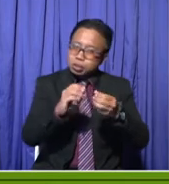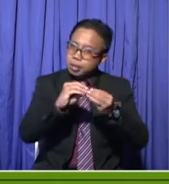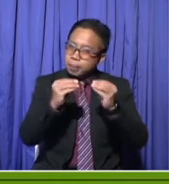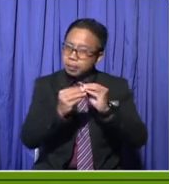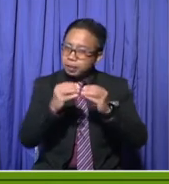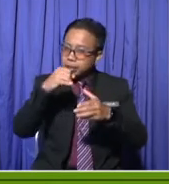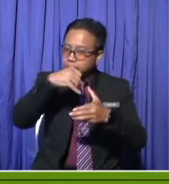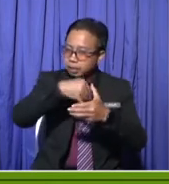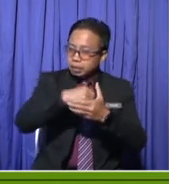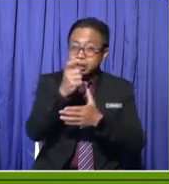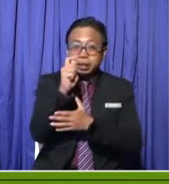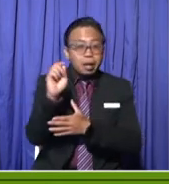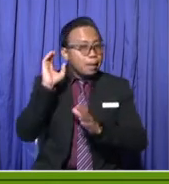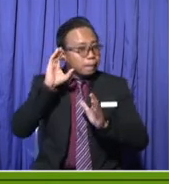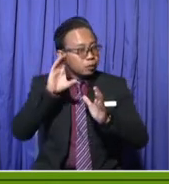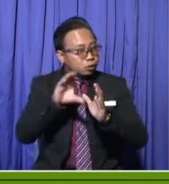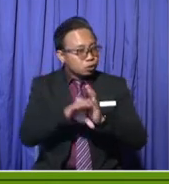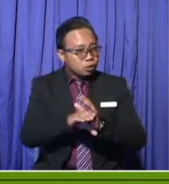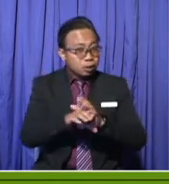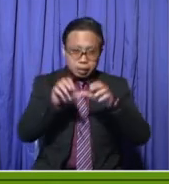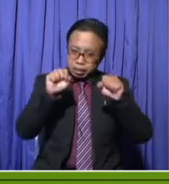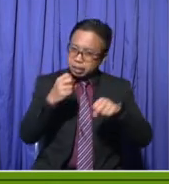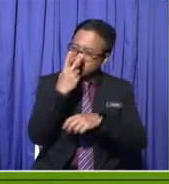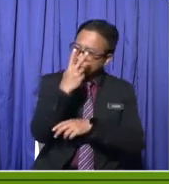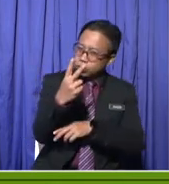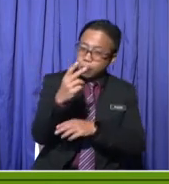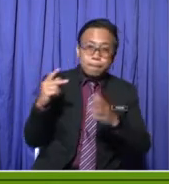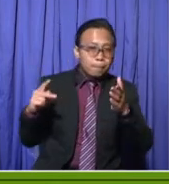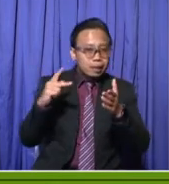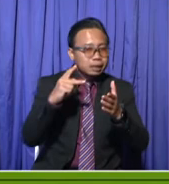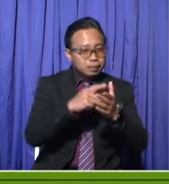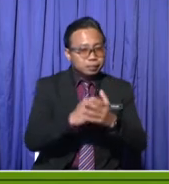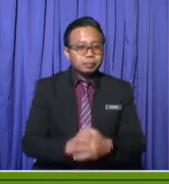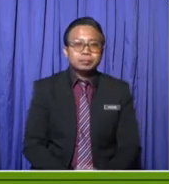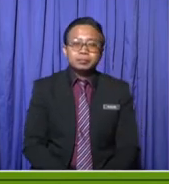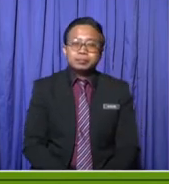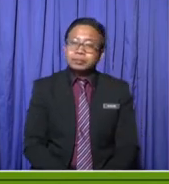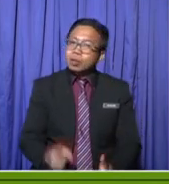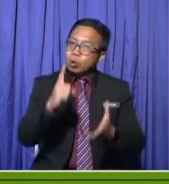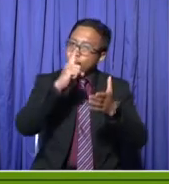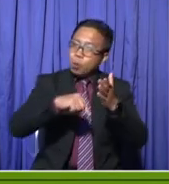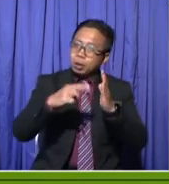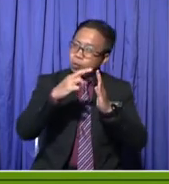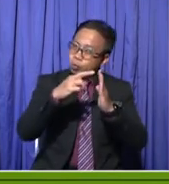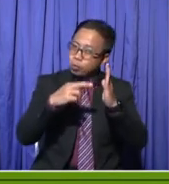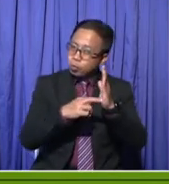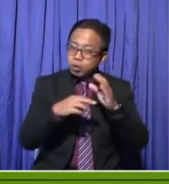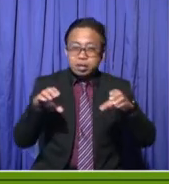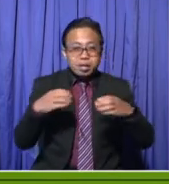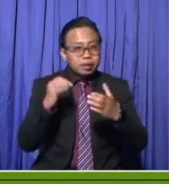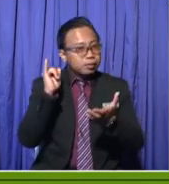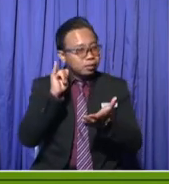that picture. Can you see a pattern? What rule does